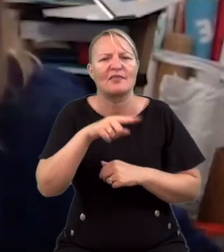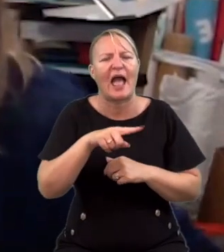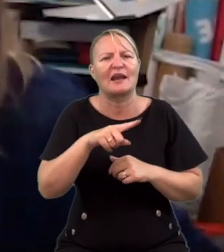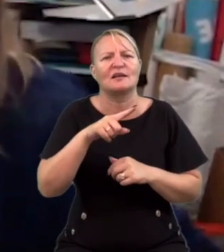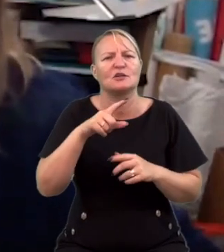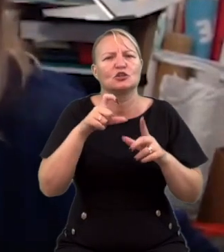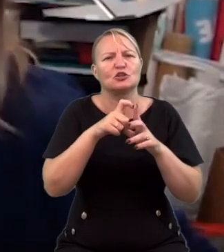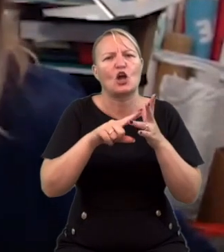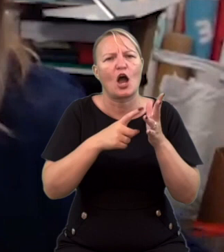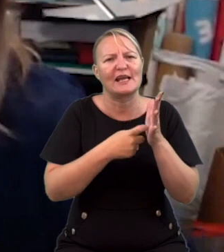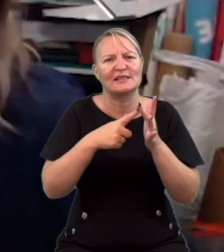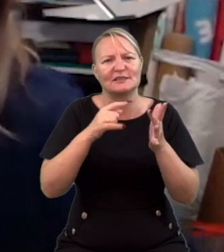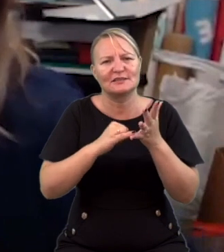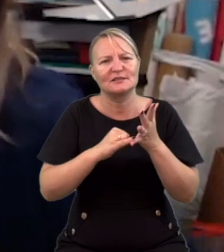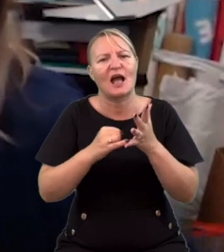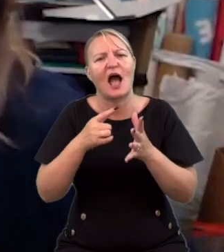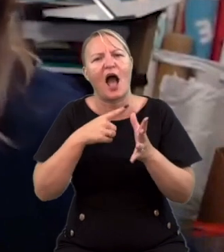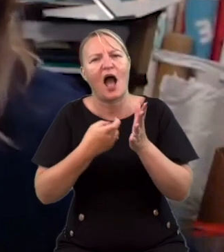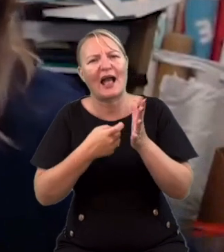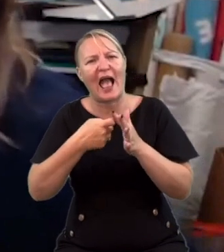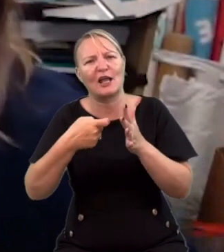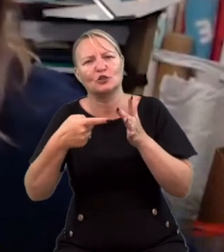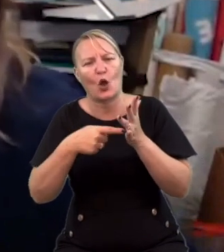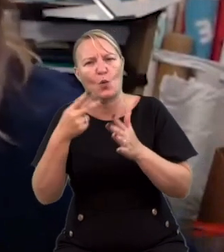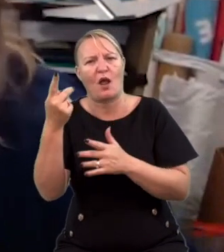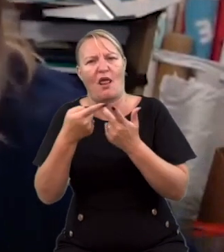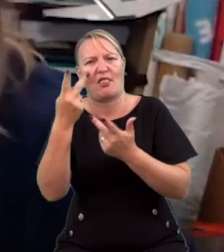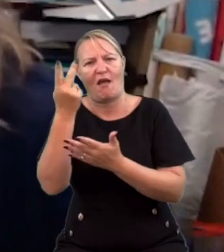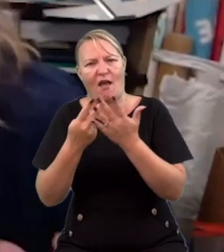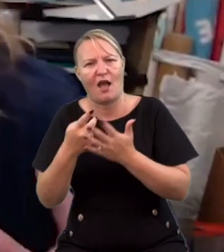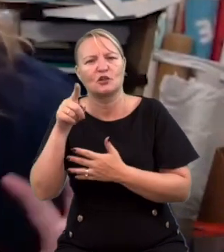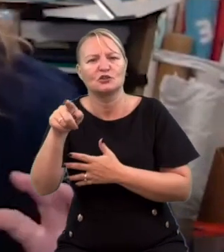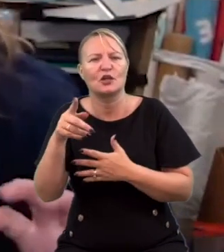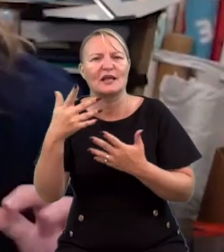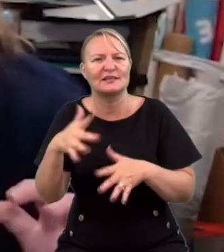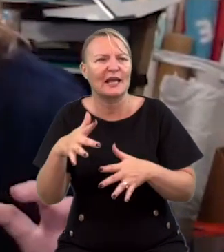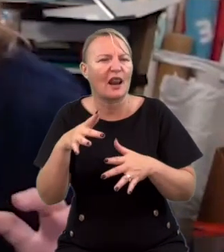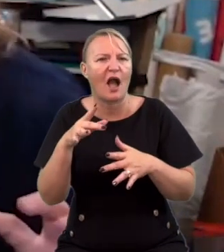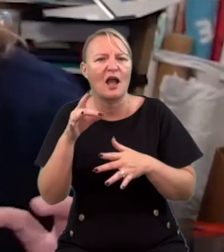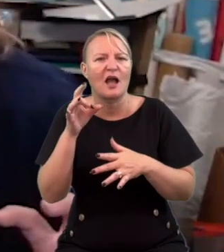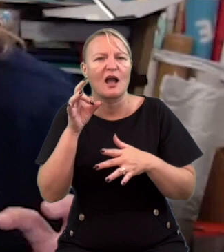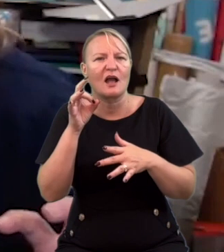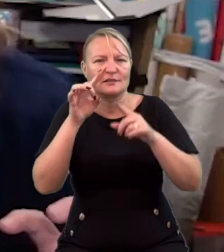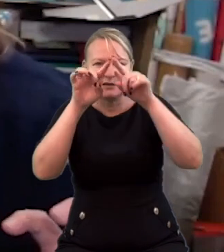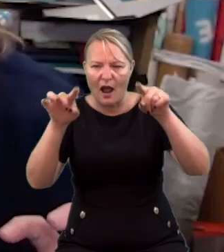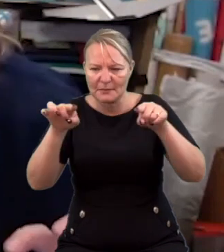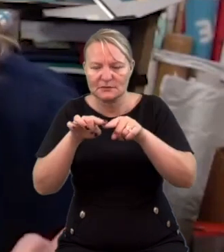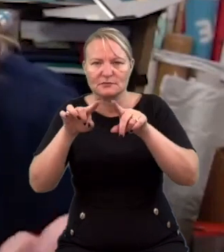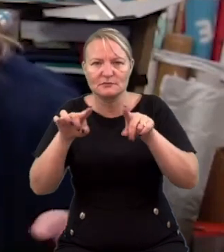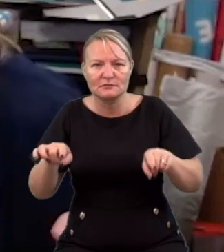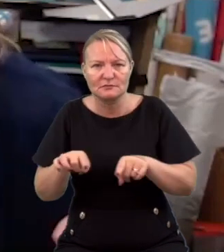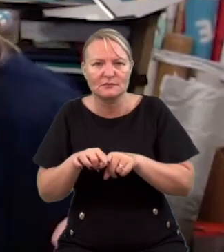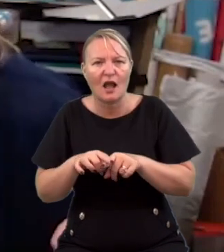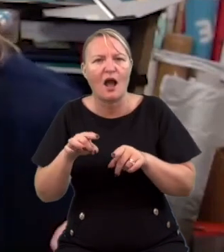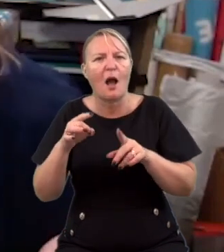Doris Salcedo, who did a whole series of installations around the imprint of diamond security fences